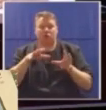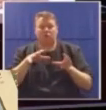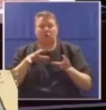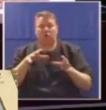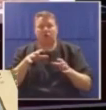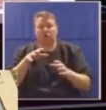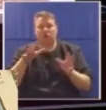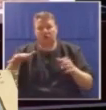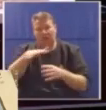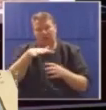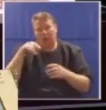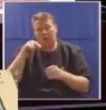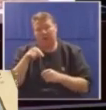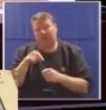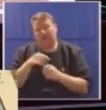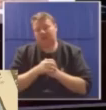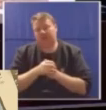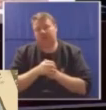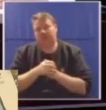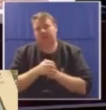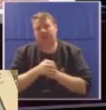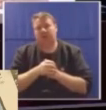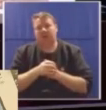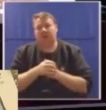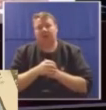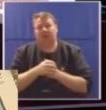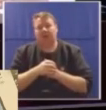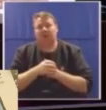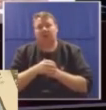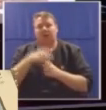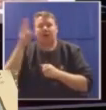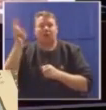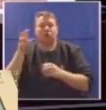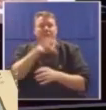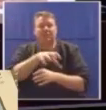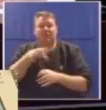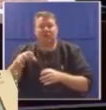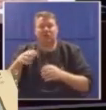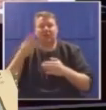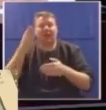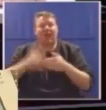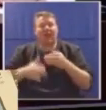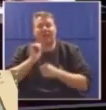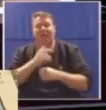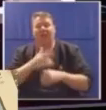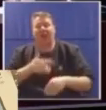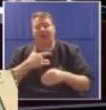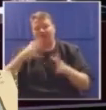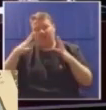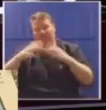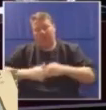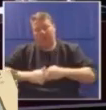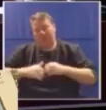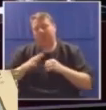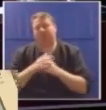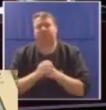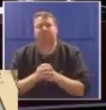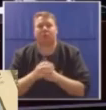power stations that have reached the end of their life. It is also for